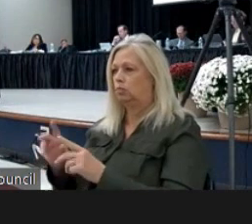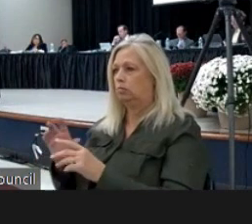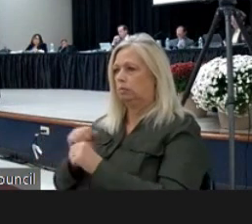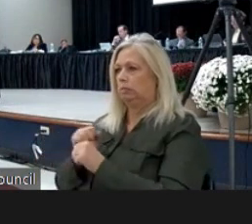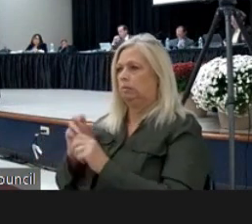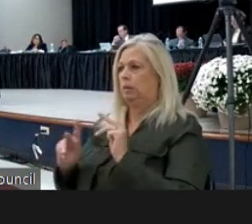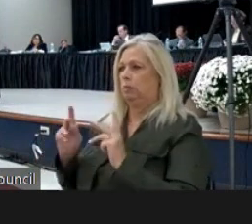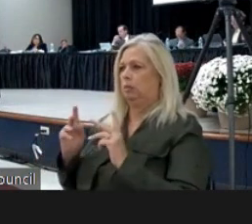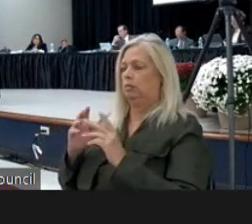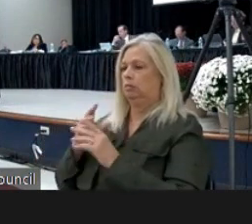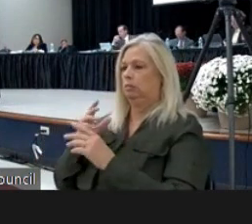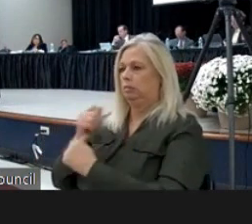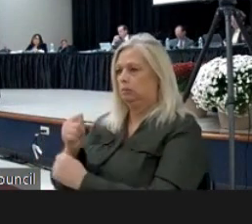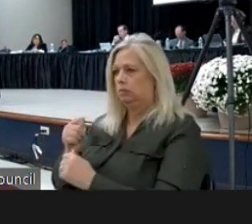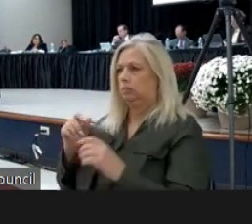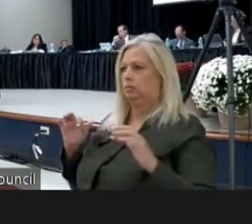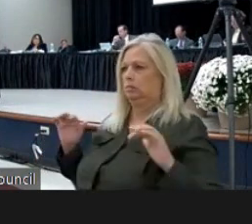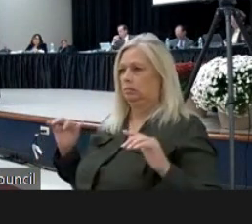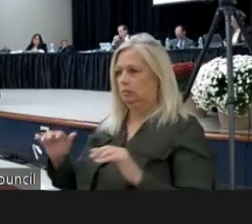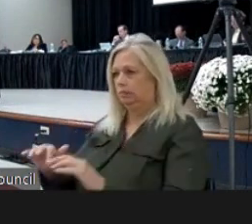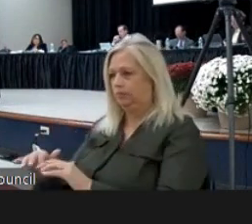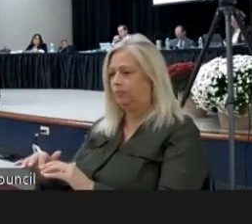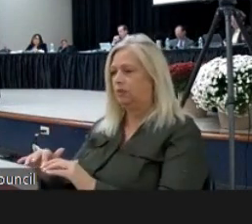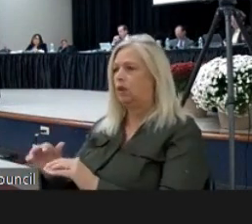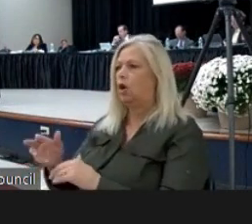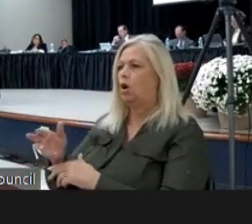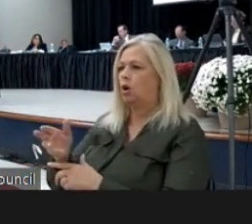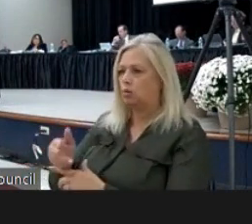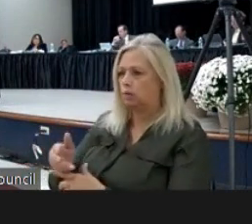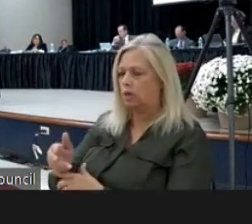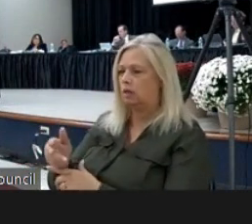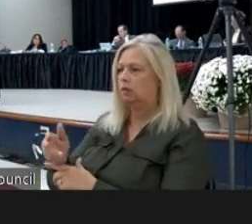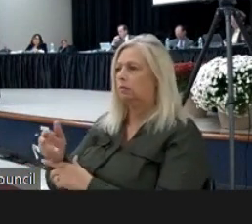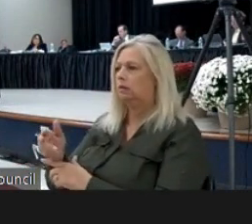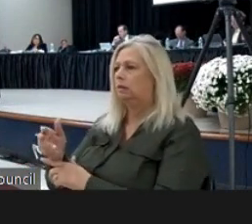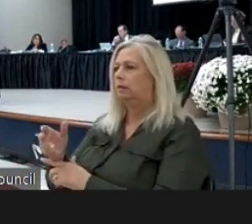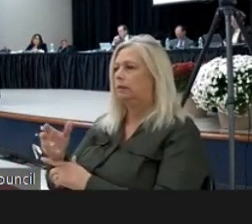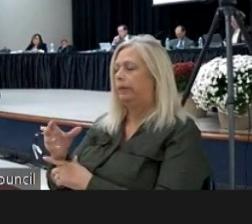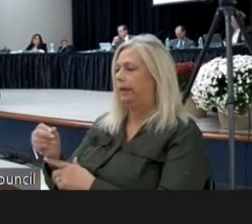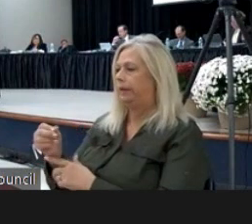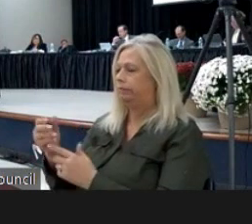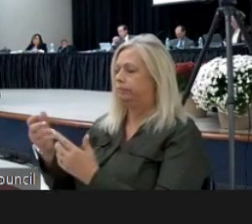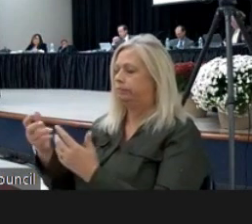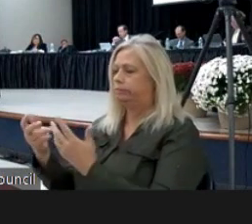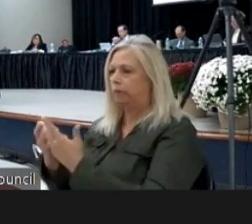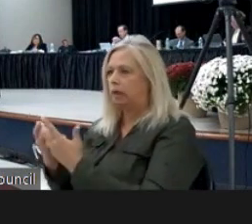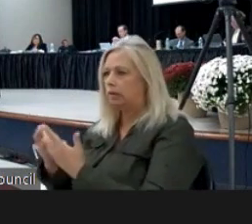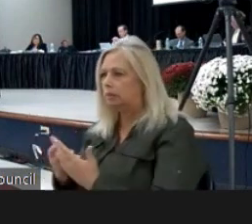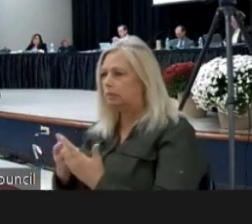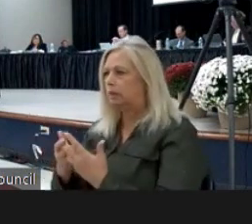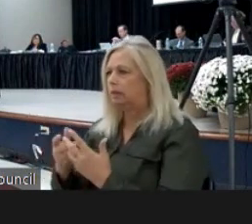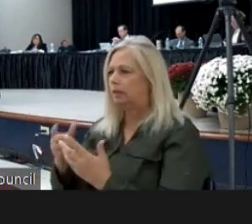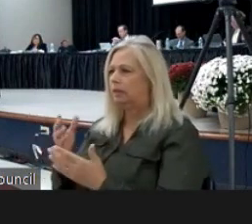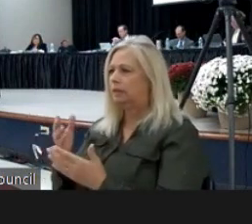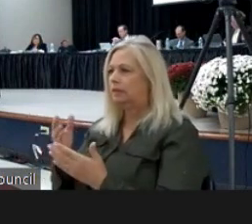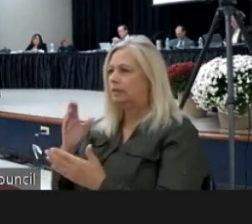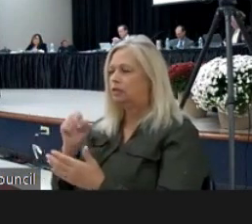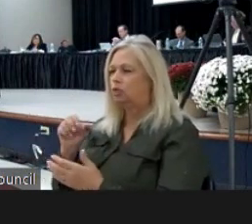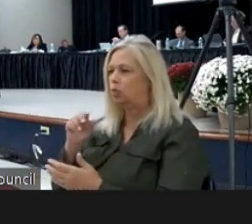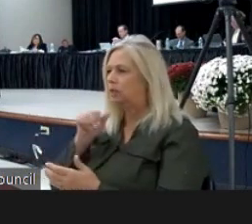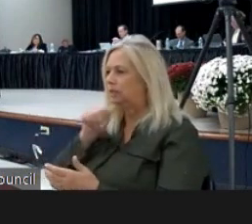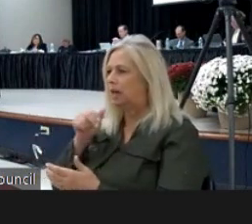restaurants, retail spaces even, and complement the food so that it seems active. It doesn't seem like just a park sitting